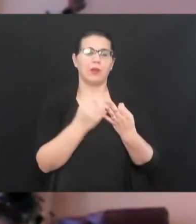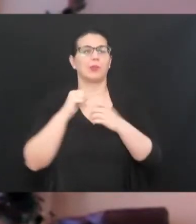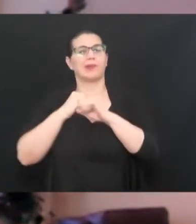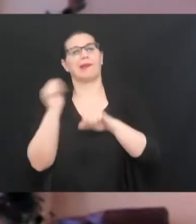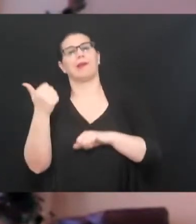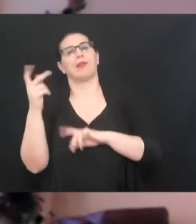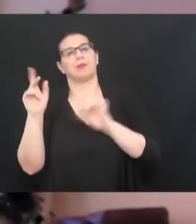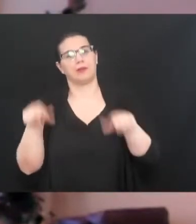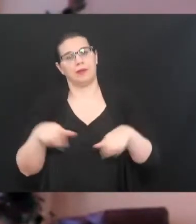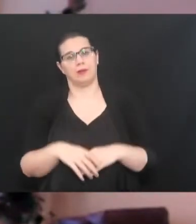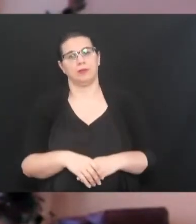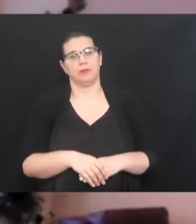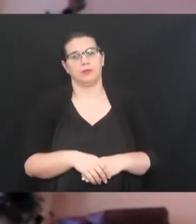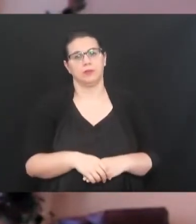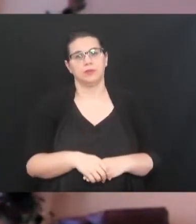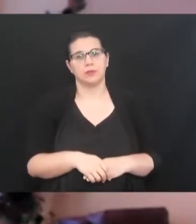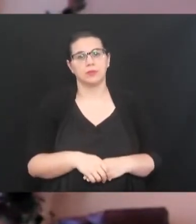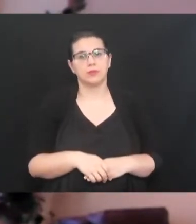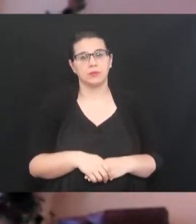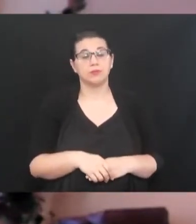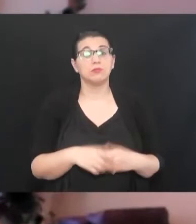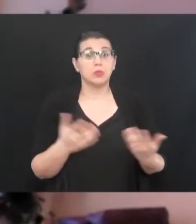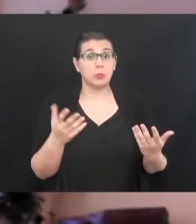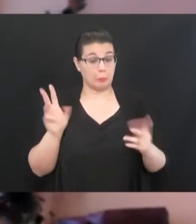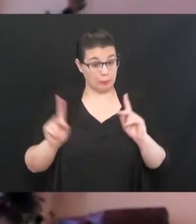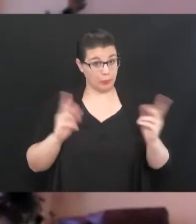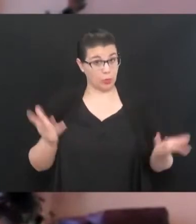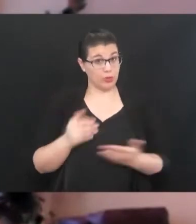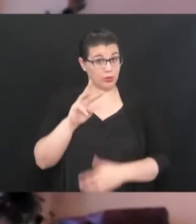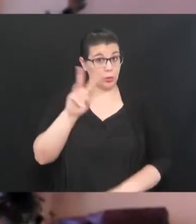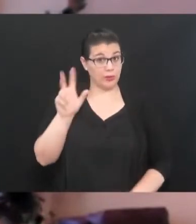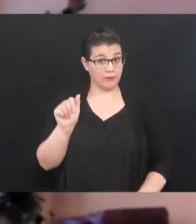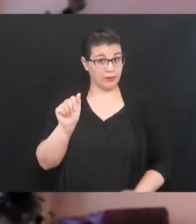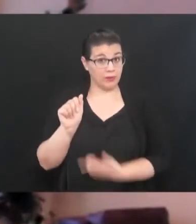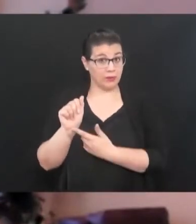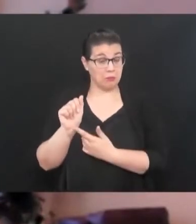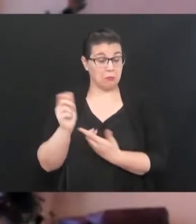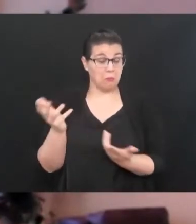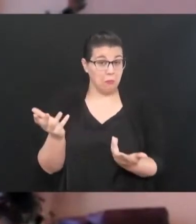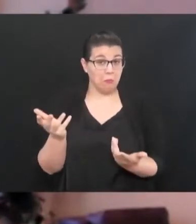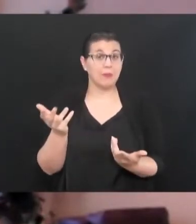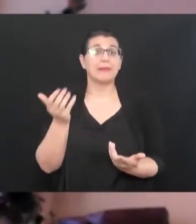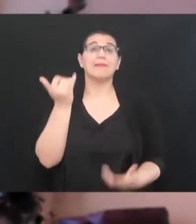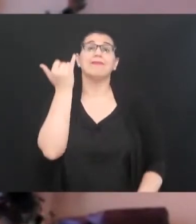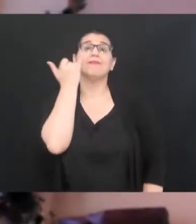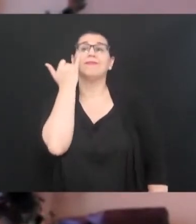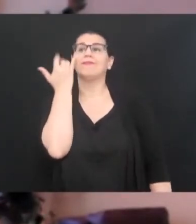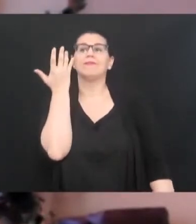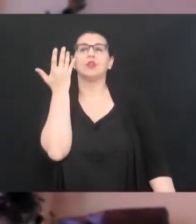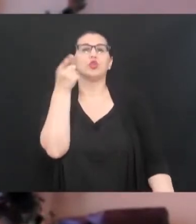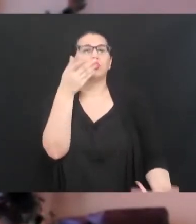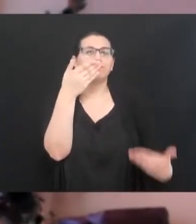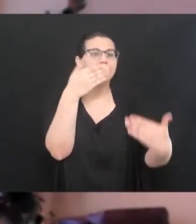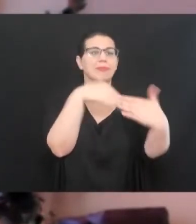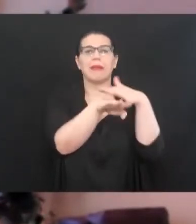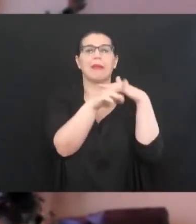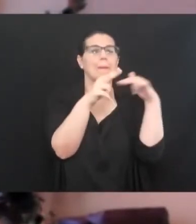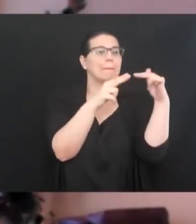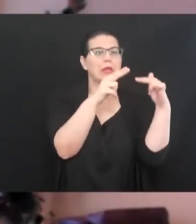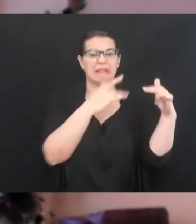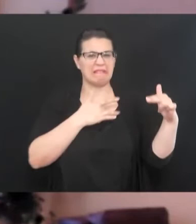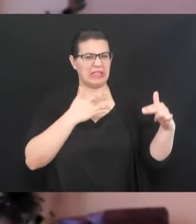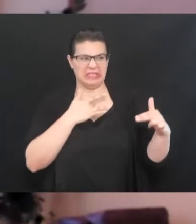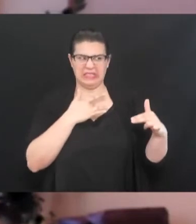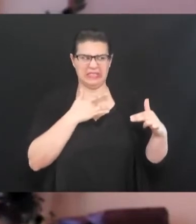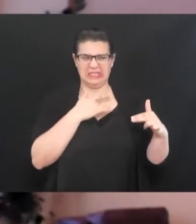say for the folks in West Virginia, that if you're going into environments where you feel at risk or you don't